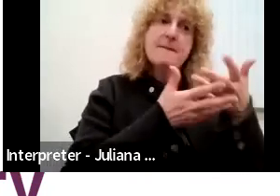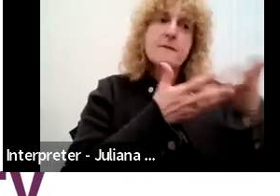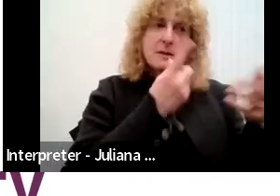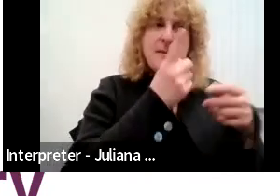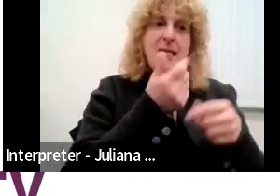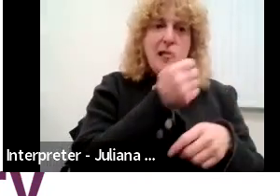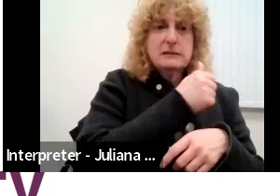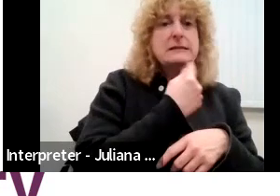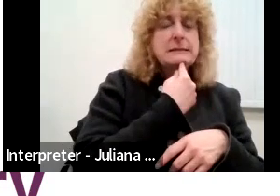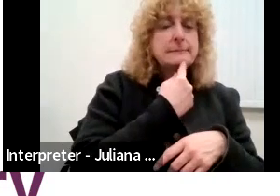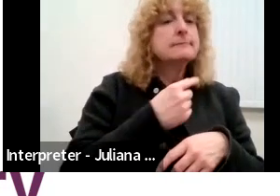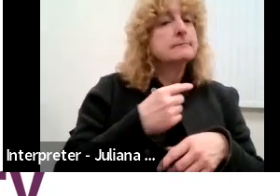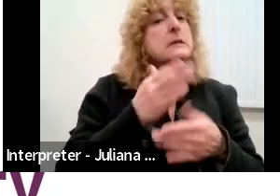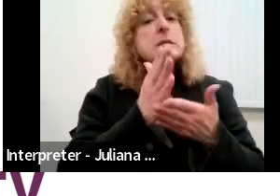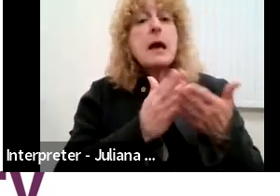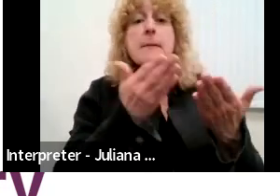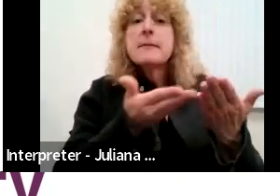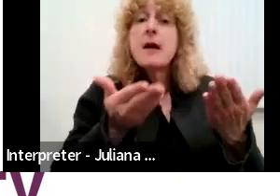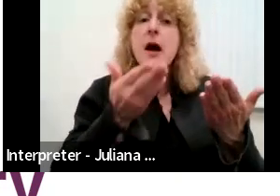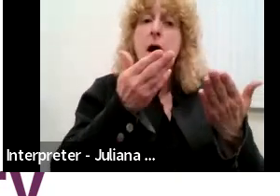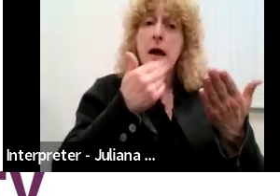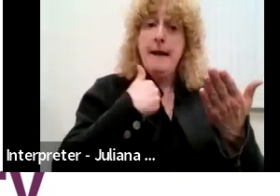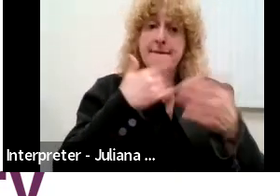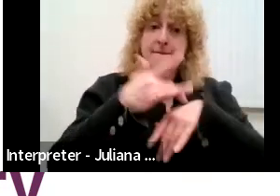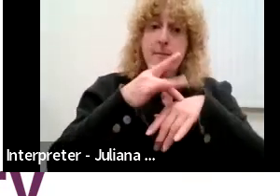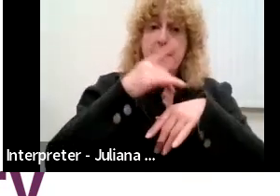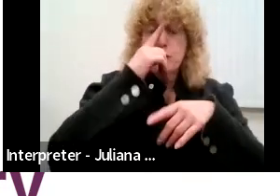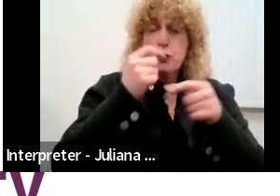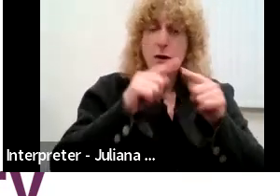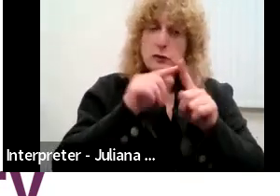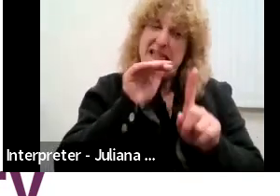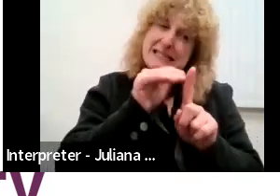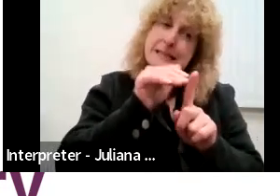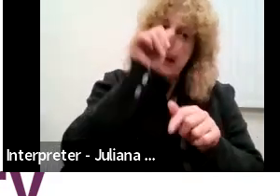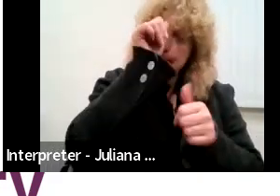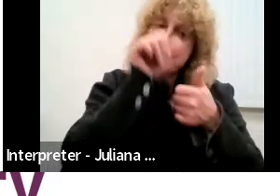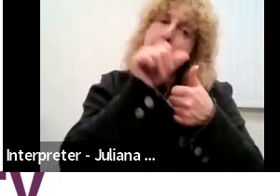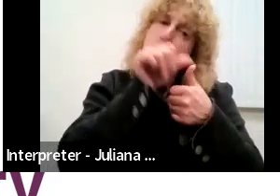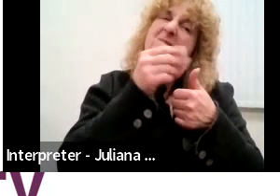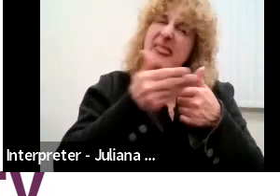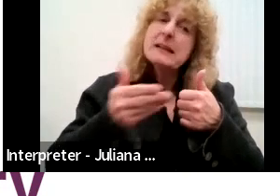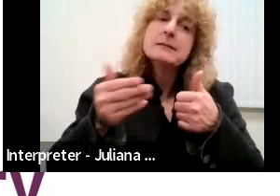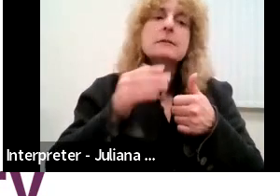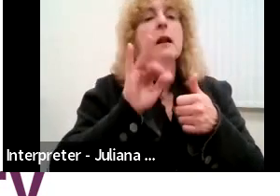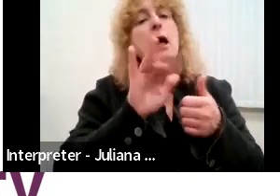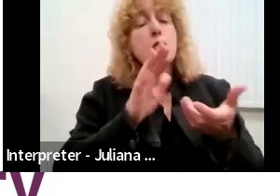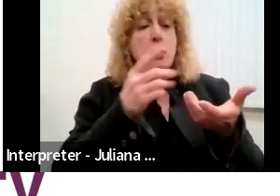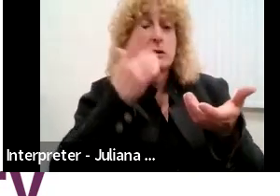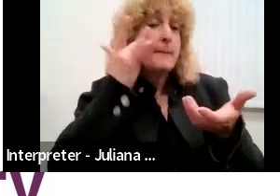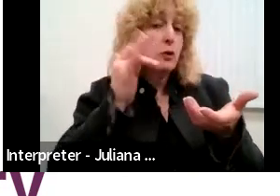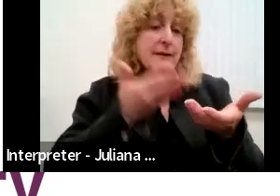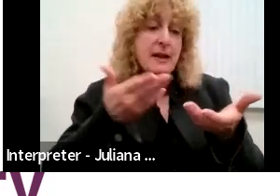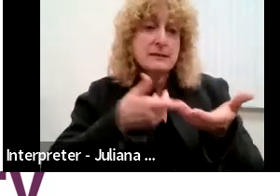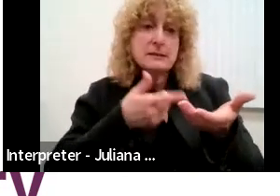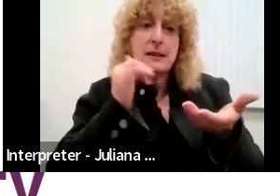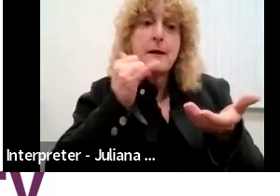So some devices that are available for memory, using your smart devices, so your phone, your tablets, if